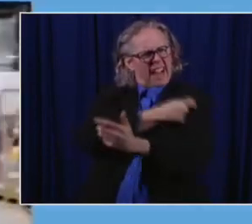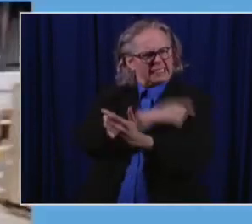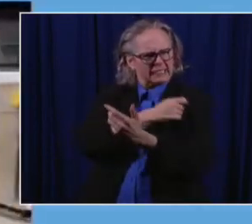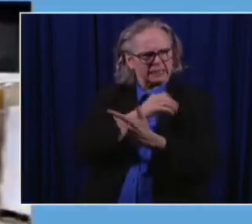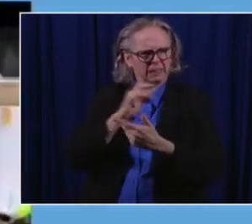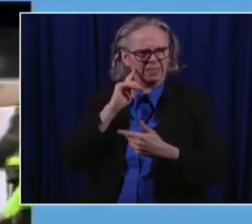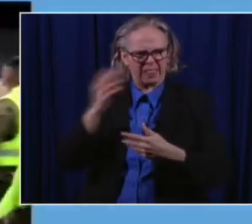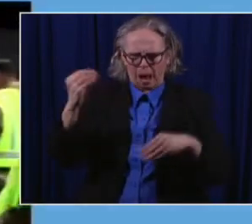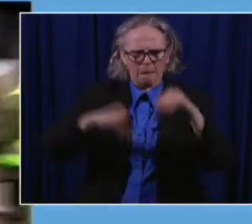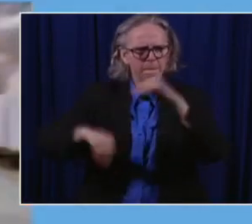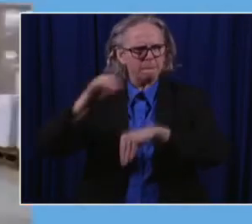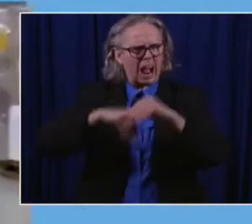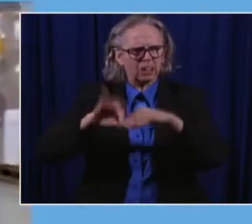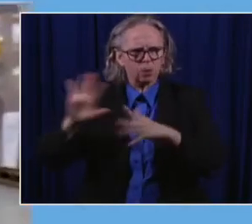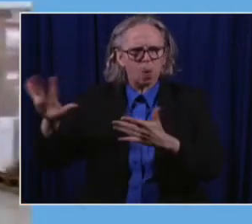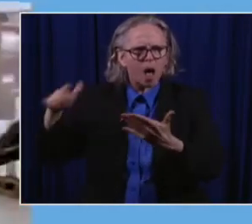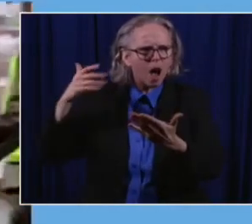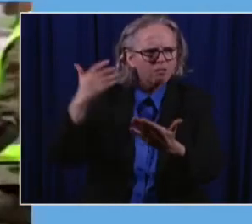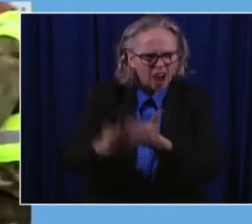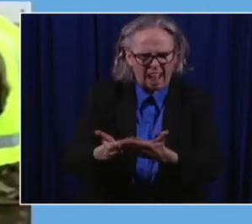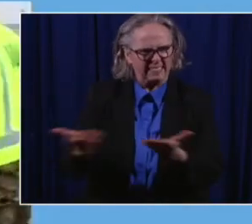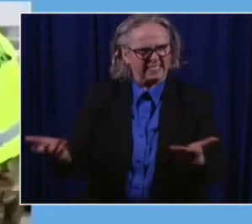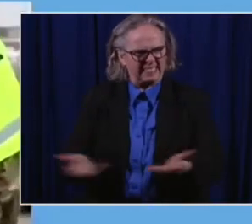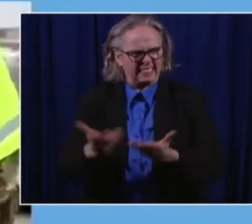in from Pfizer will have